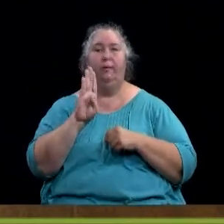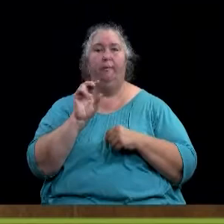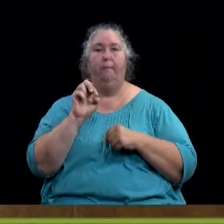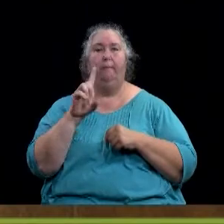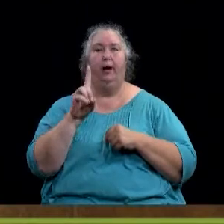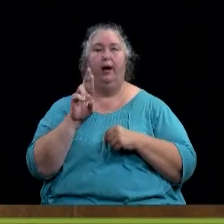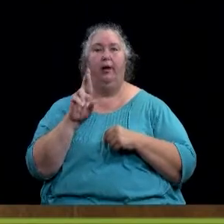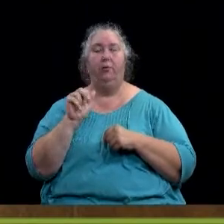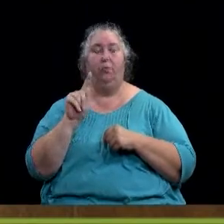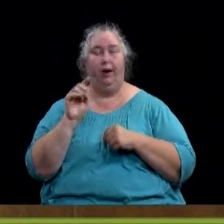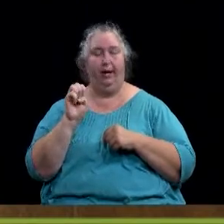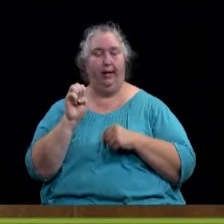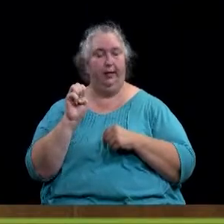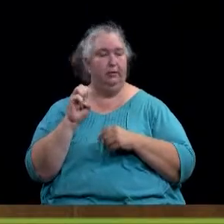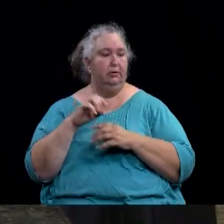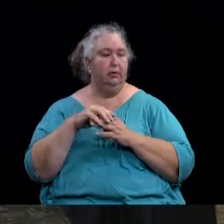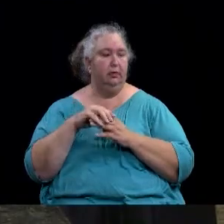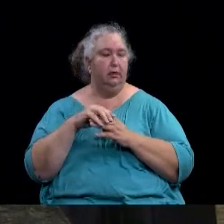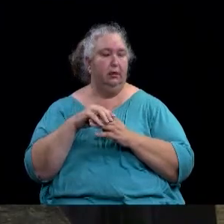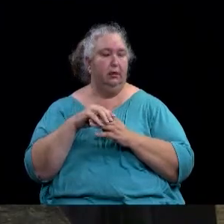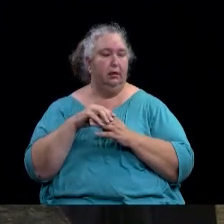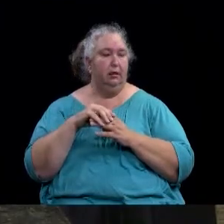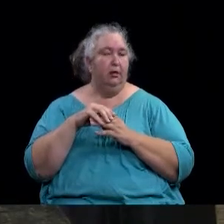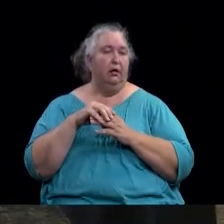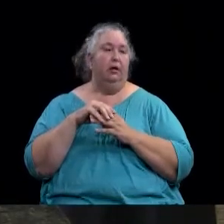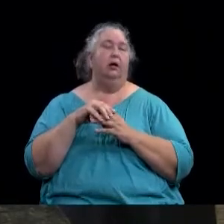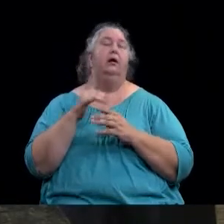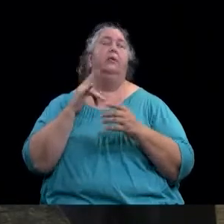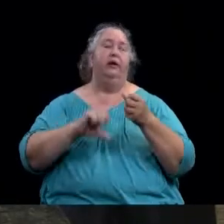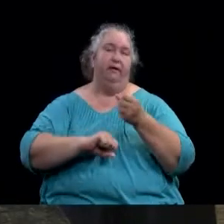the great capital improvements going on in our programs.